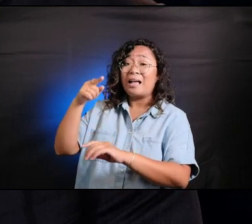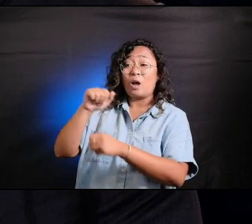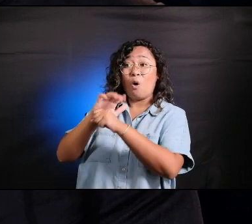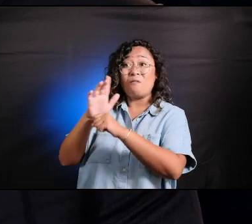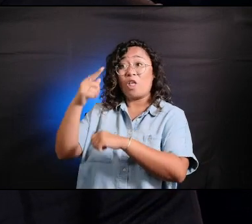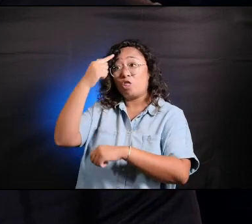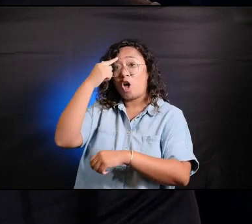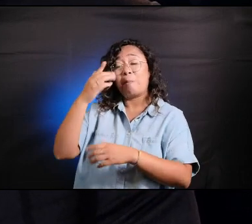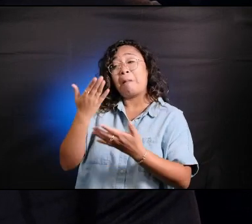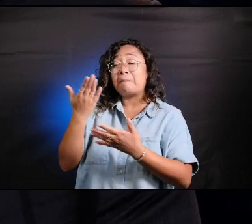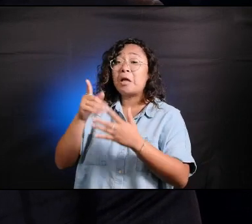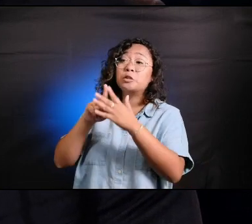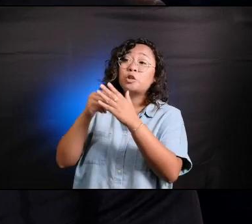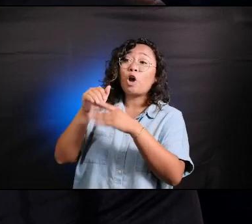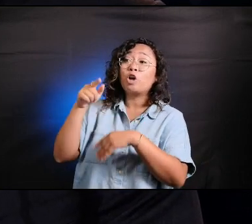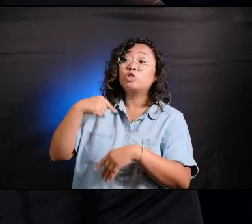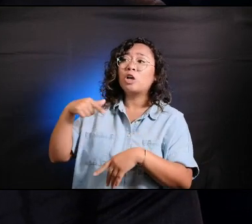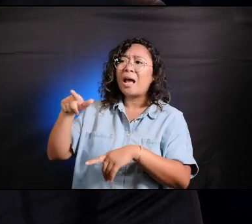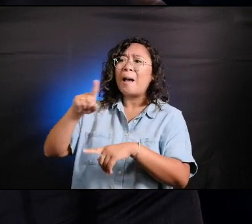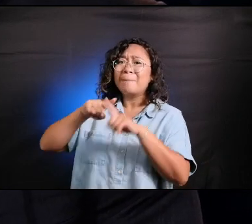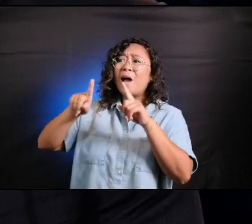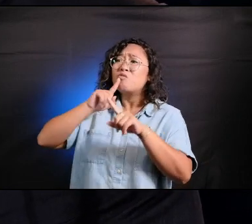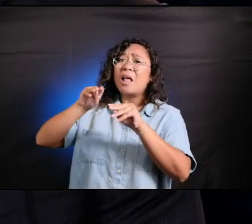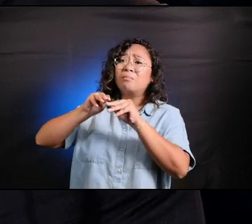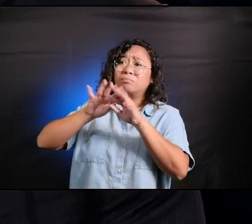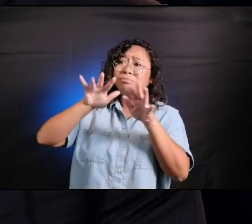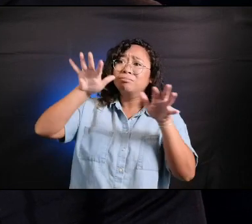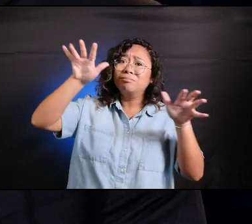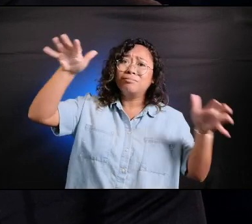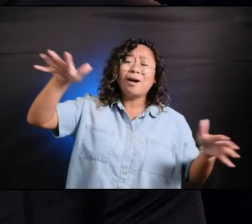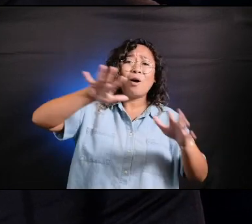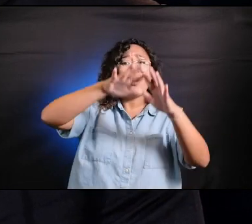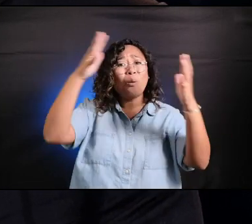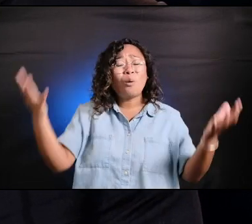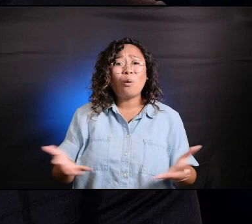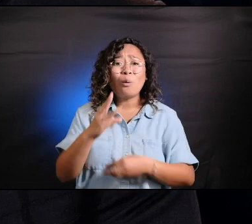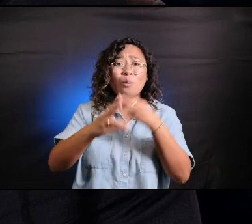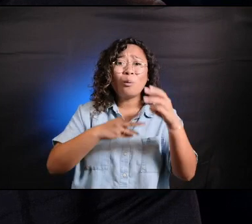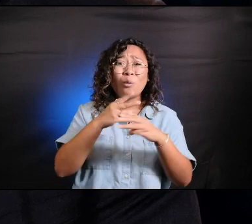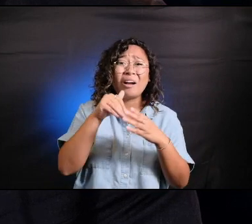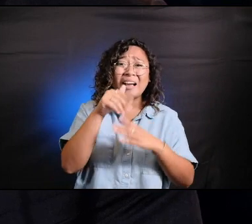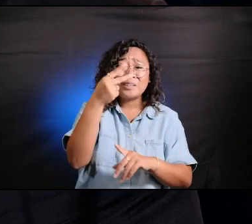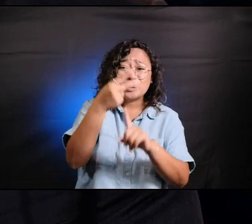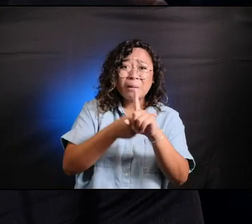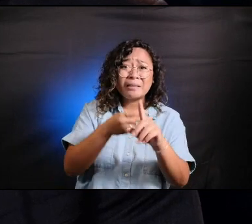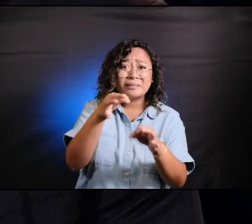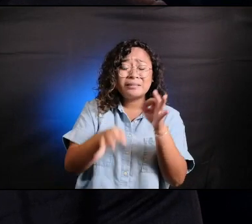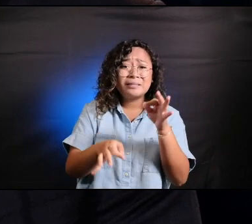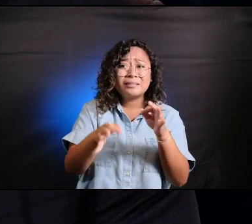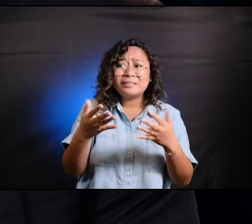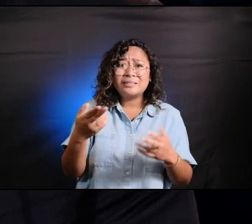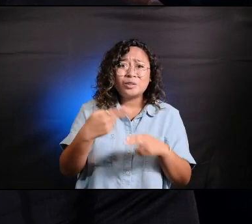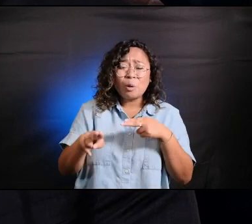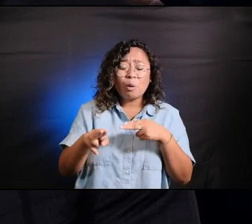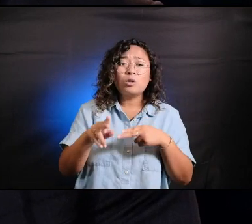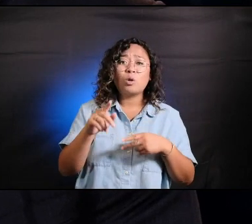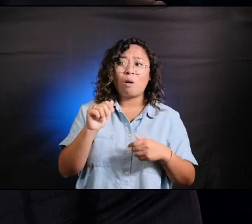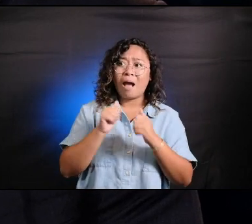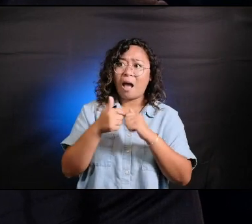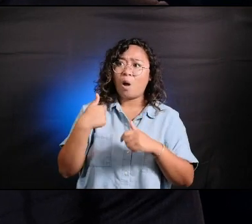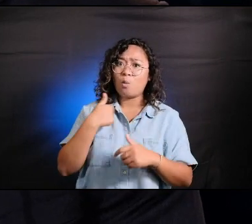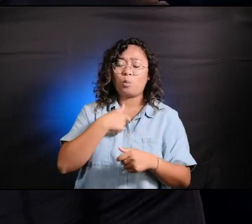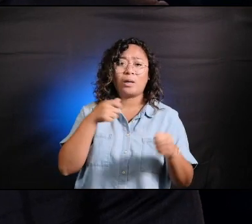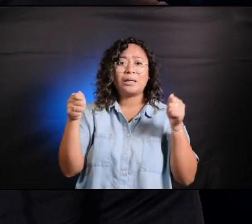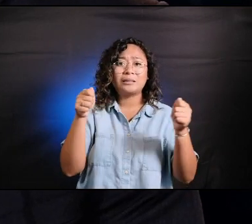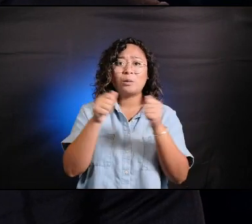less than 2-3 months. It just gives us all a little bit of pause on how we deal with things. And as we